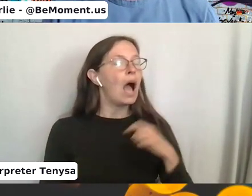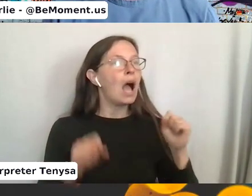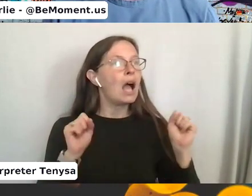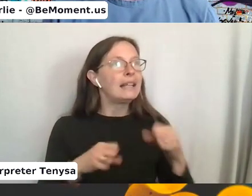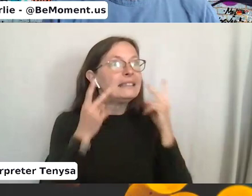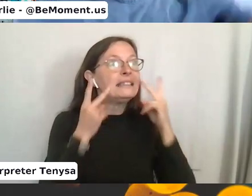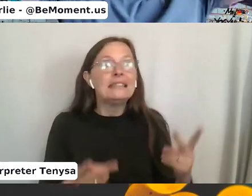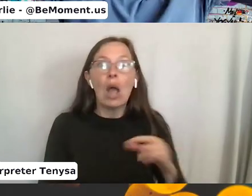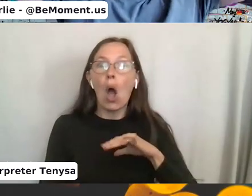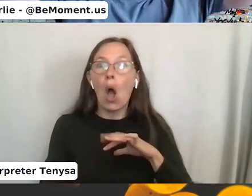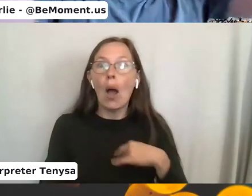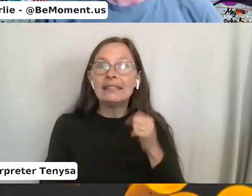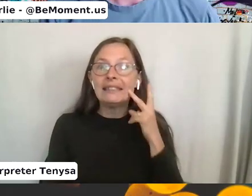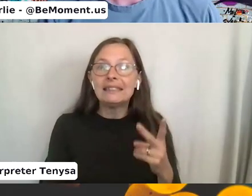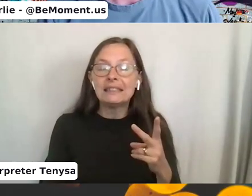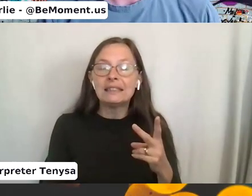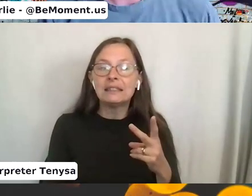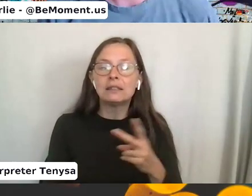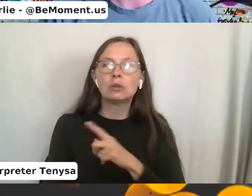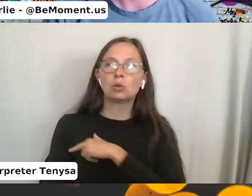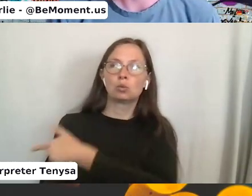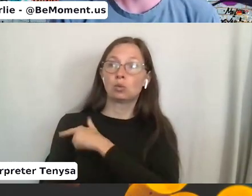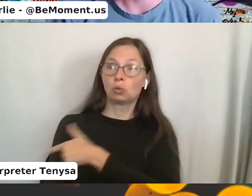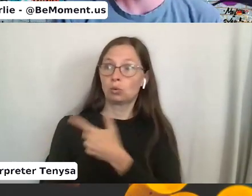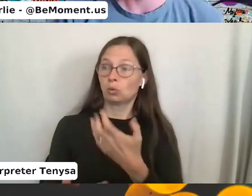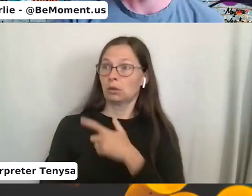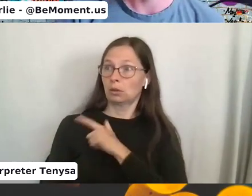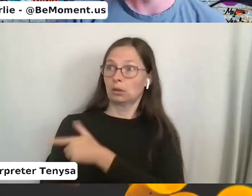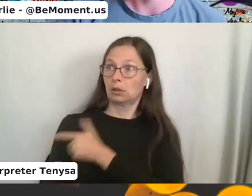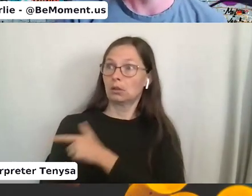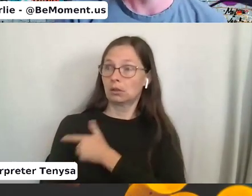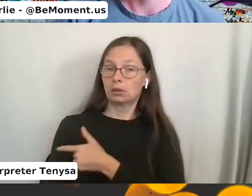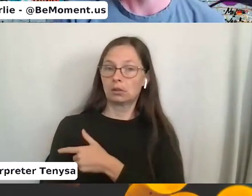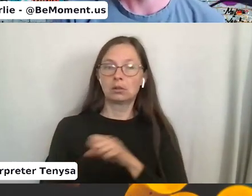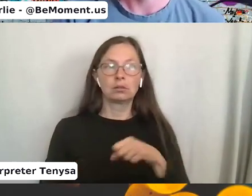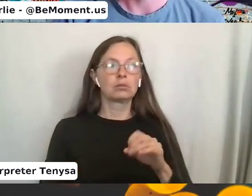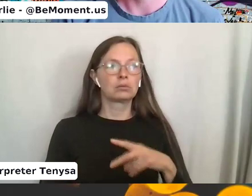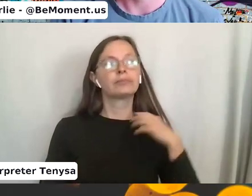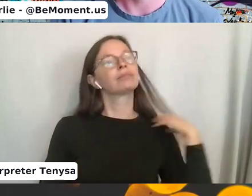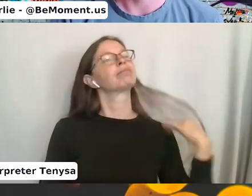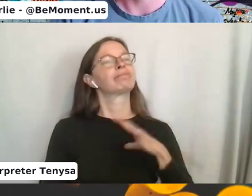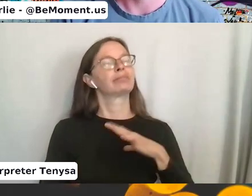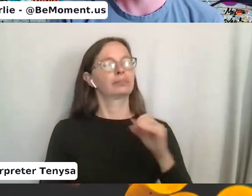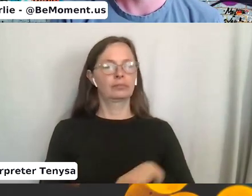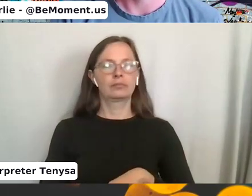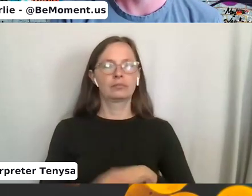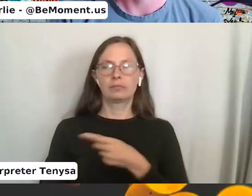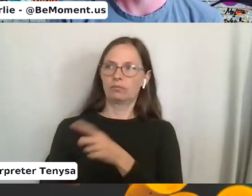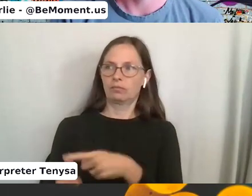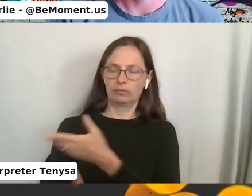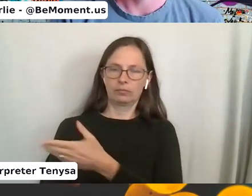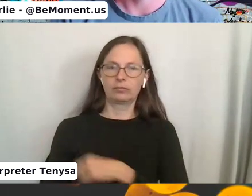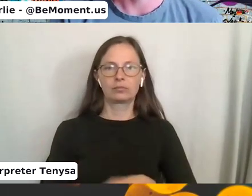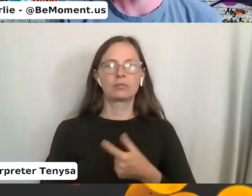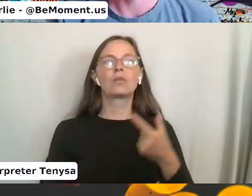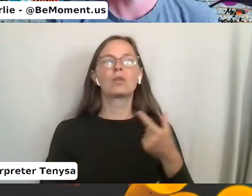see them. We'll take turns. You want to take turns like we do in real life? Okay. You go first.